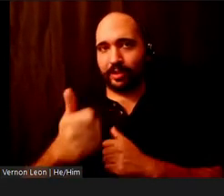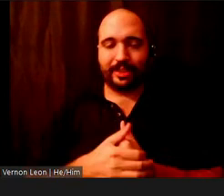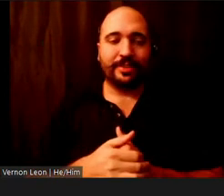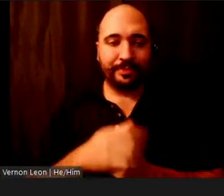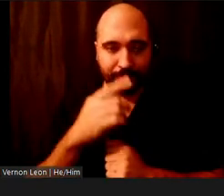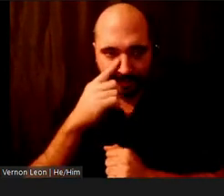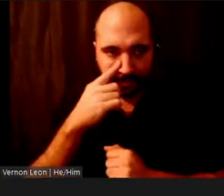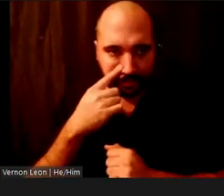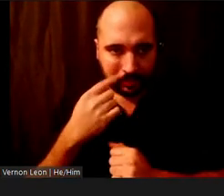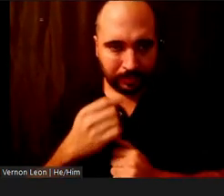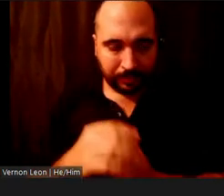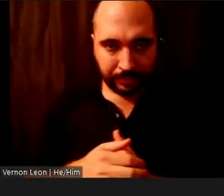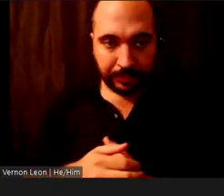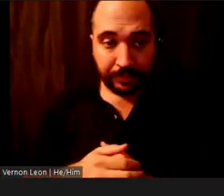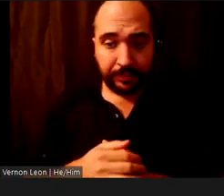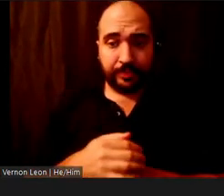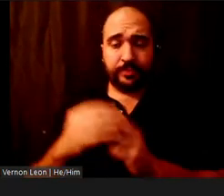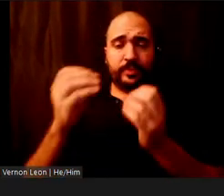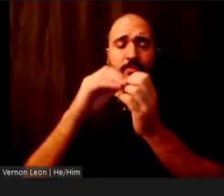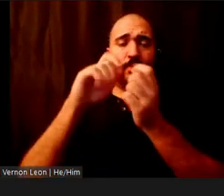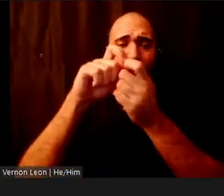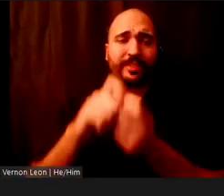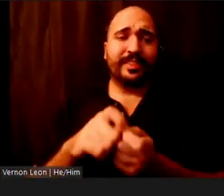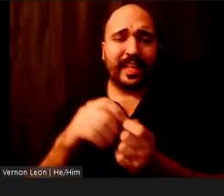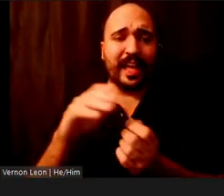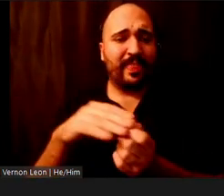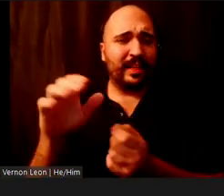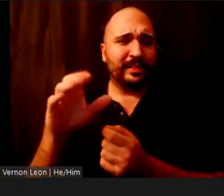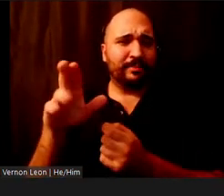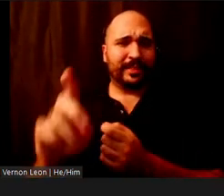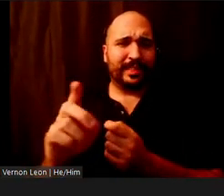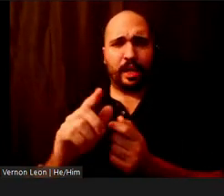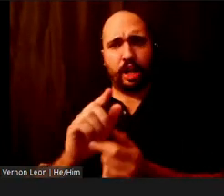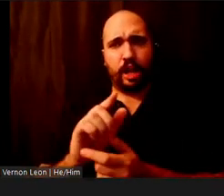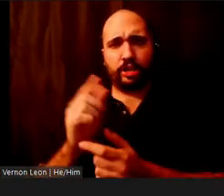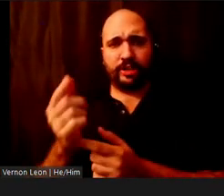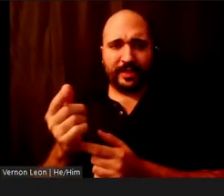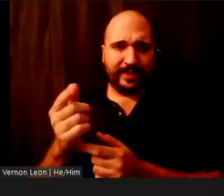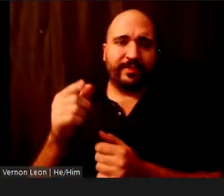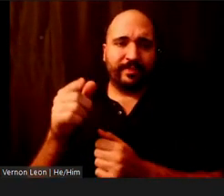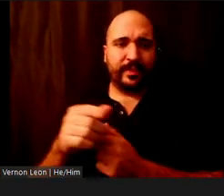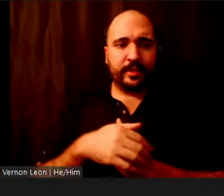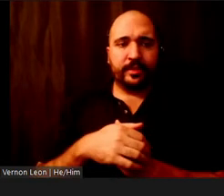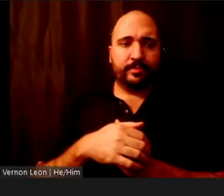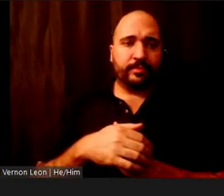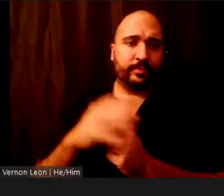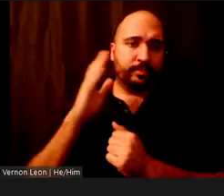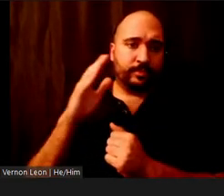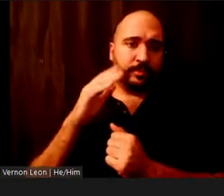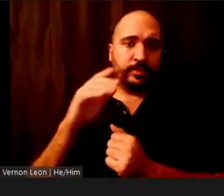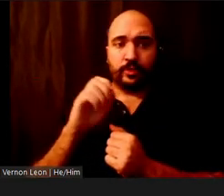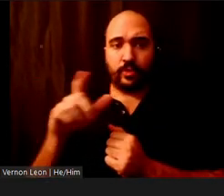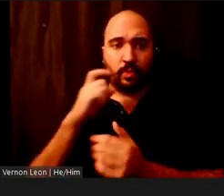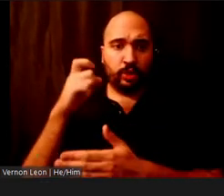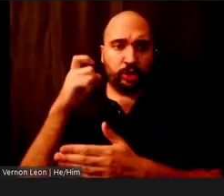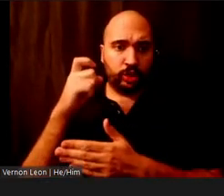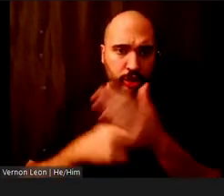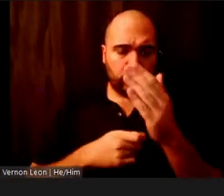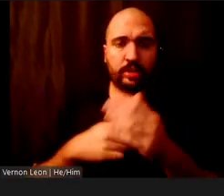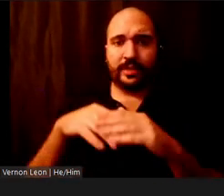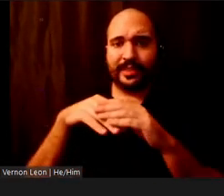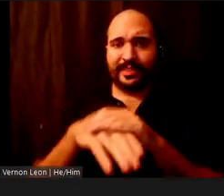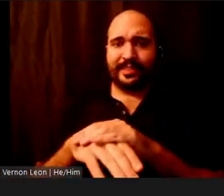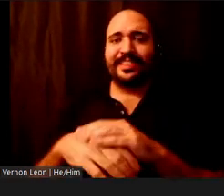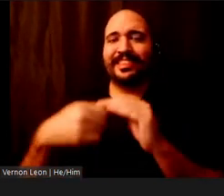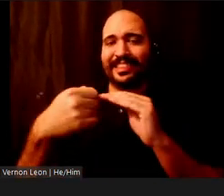A little more detail on the proposed Central Business District tolling program alternative. As noted earlier, tolls would be charged for vehicles entering Manhattan